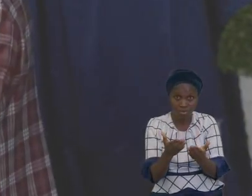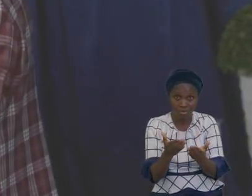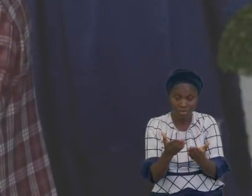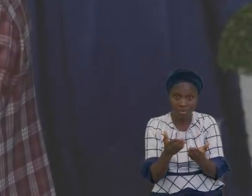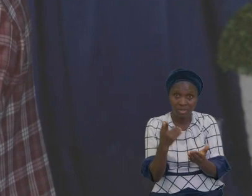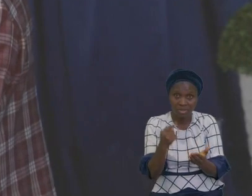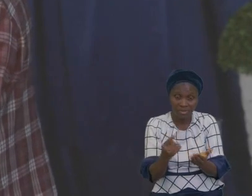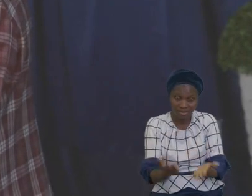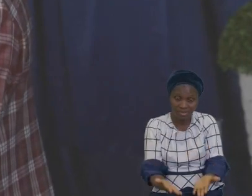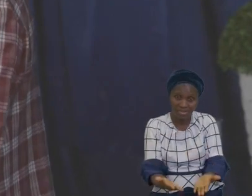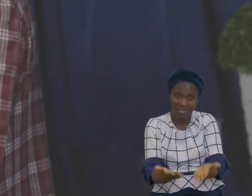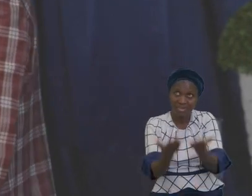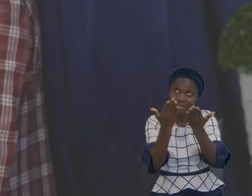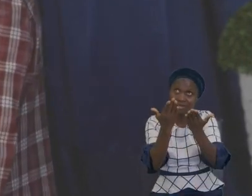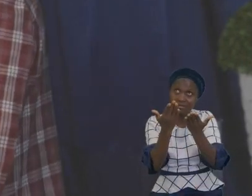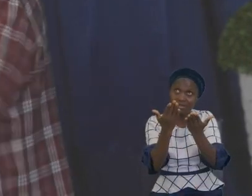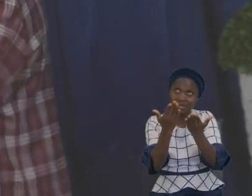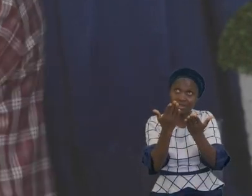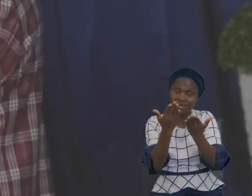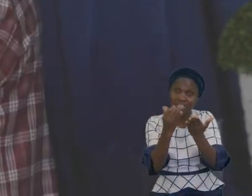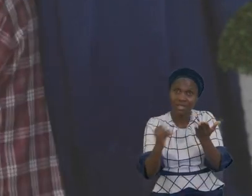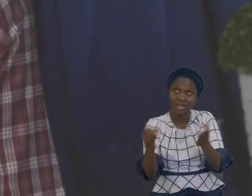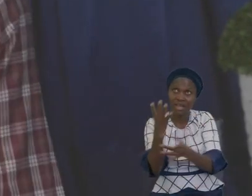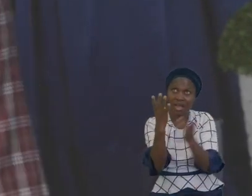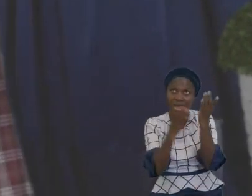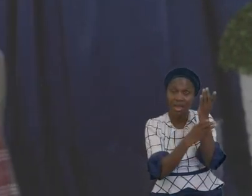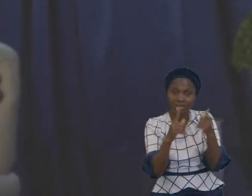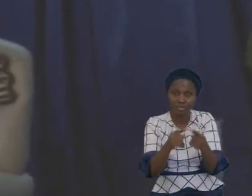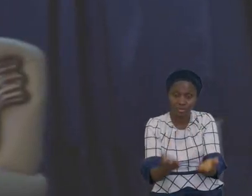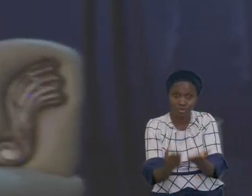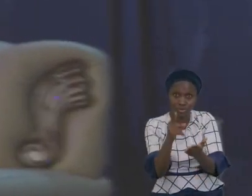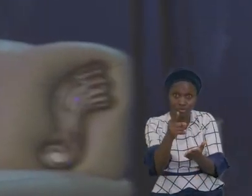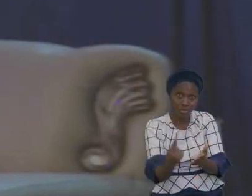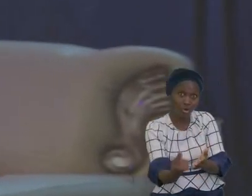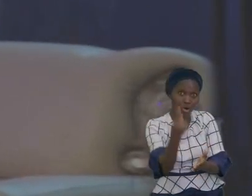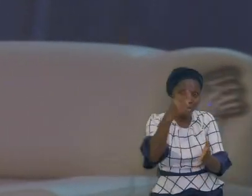out of that dungeon of despondency and discouragement?